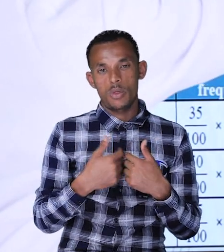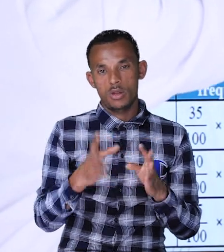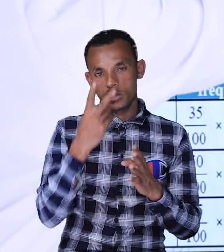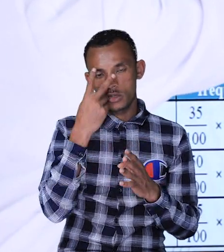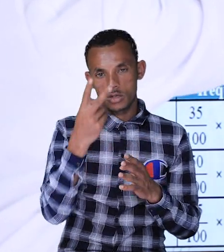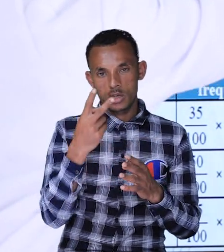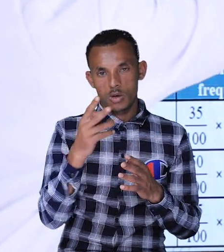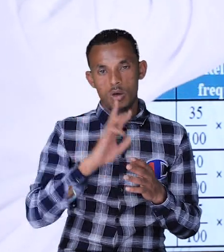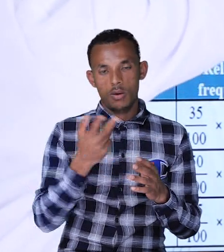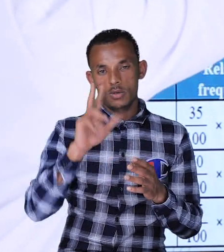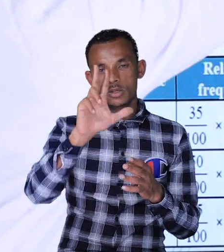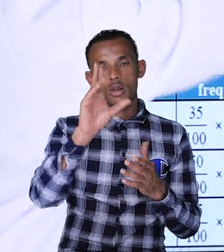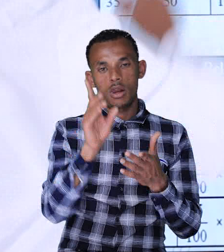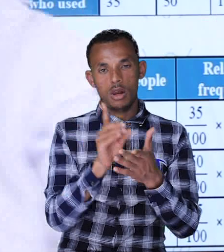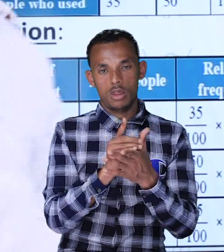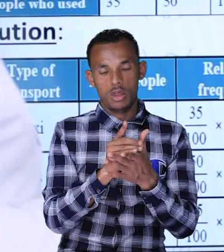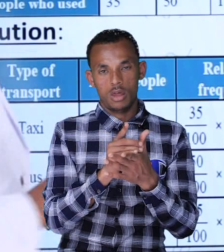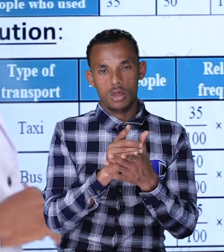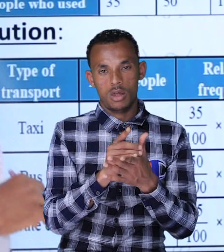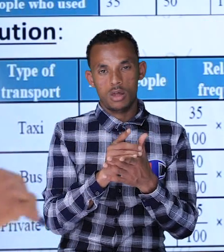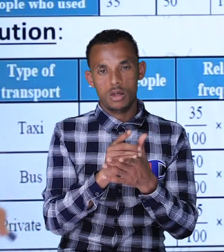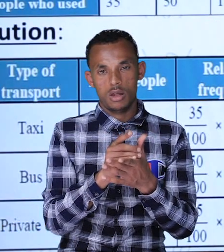assume we have three datas.